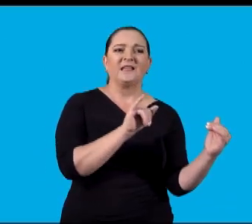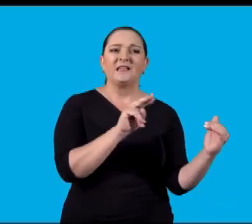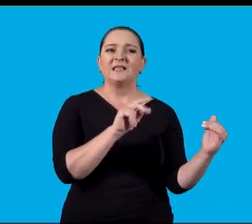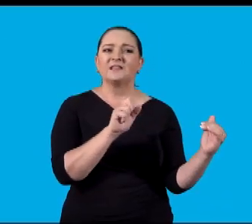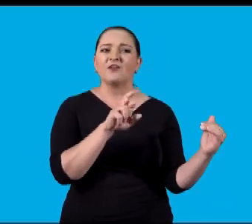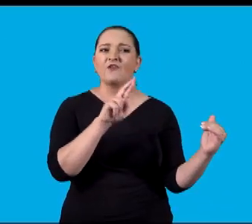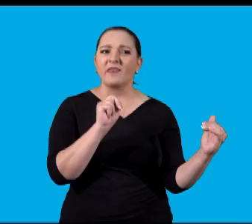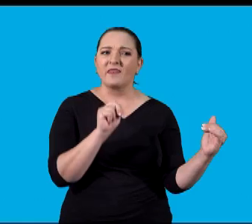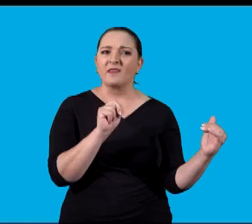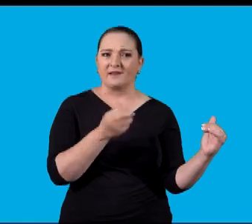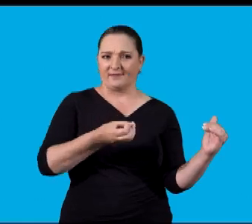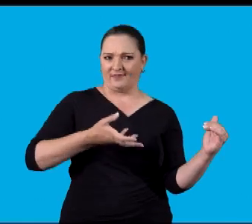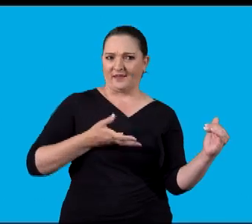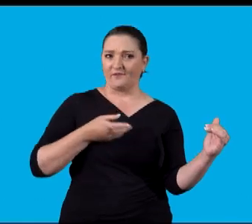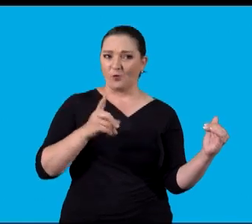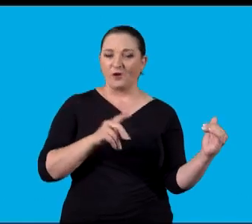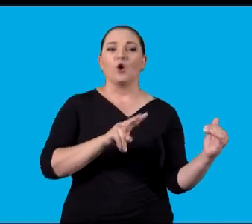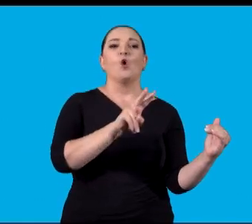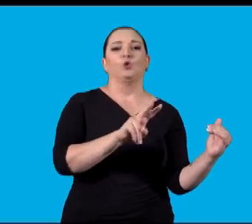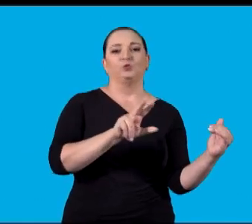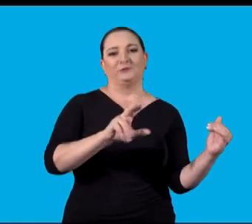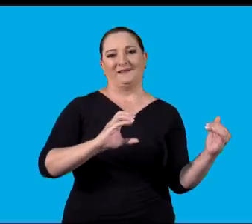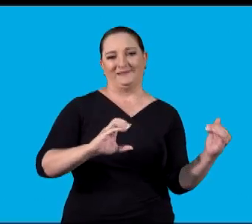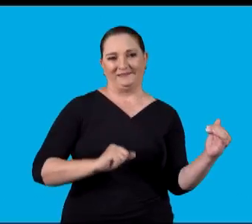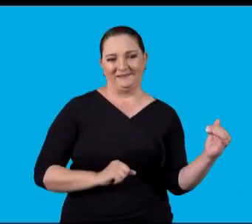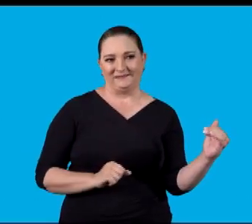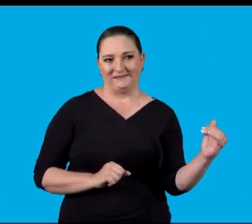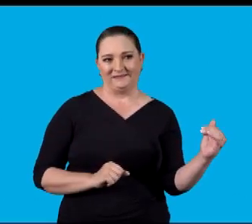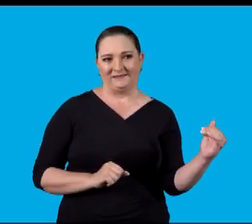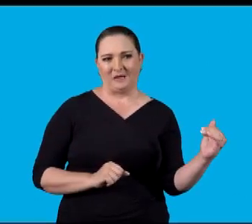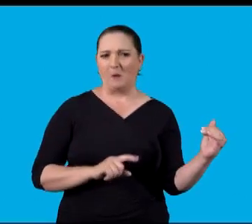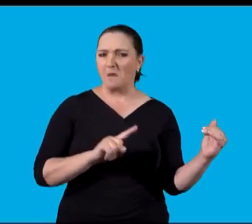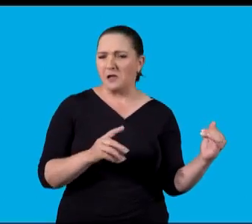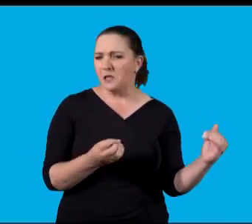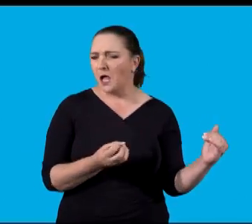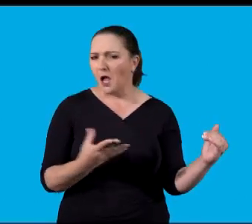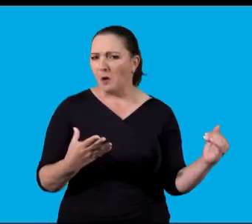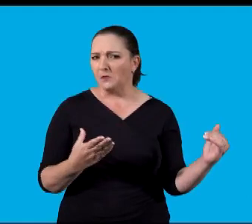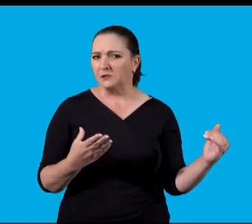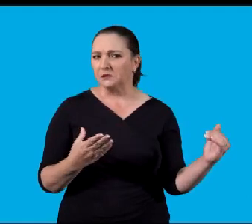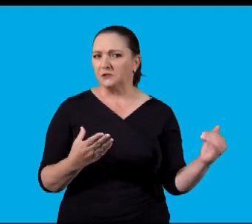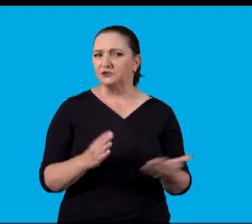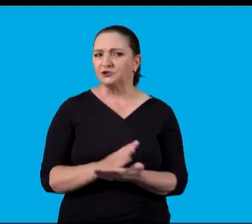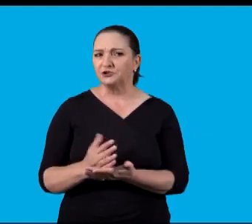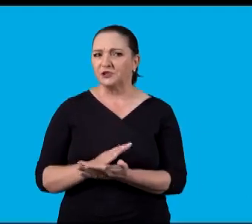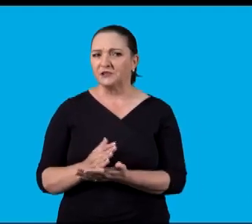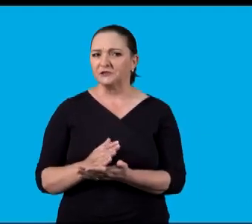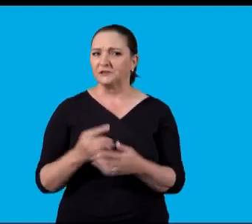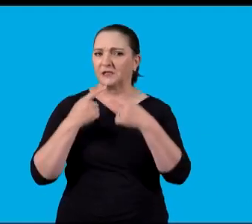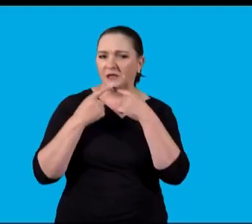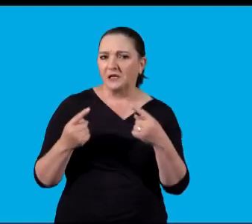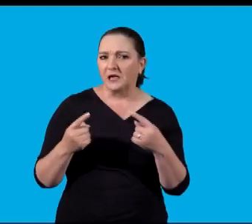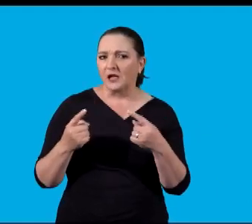interim dividend per share, which is 28 cents. But to how many shares were